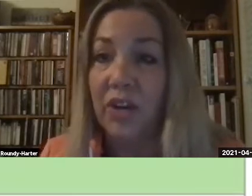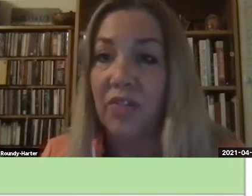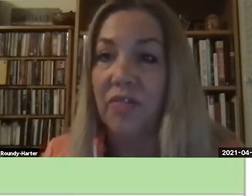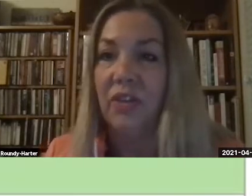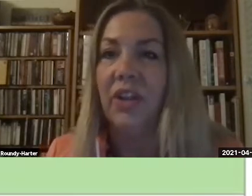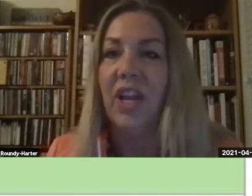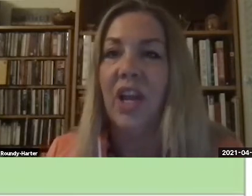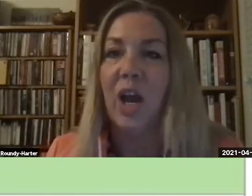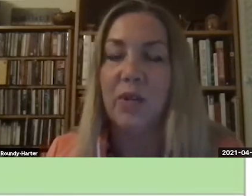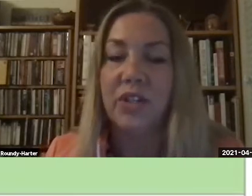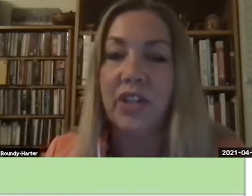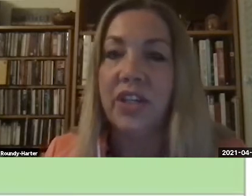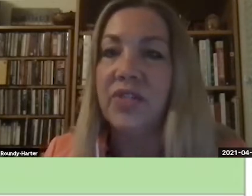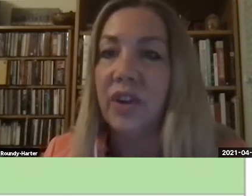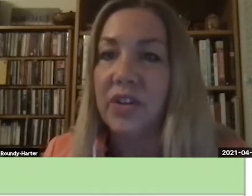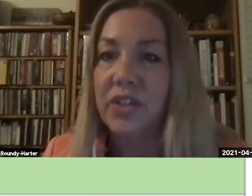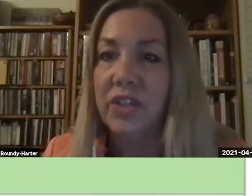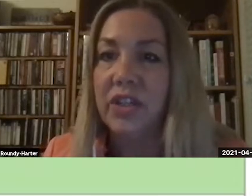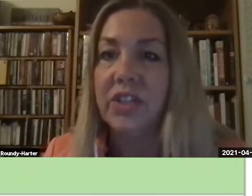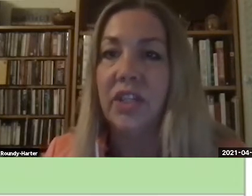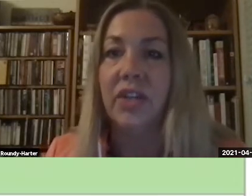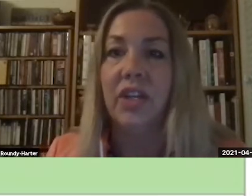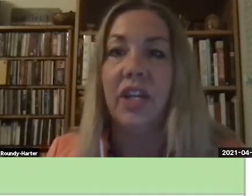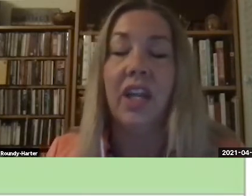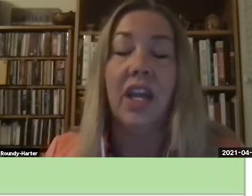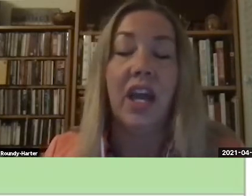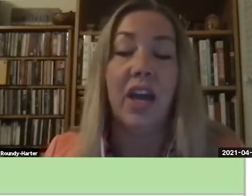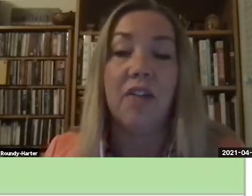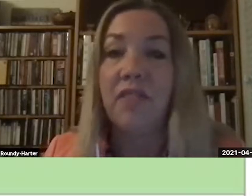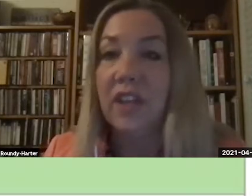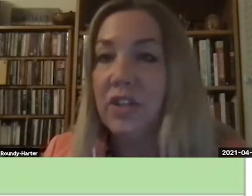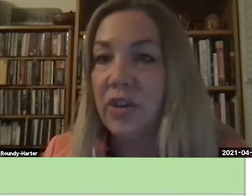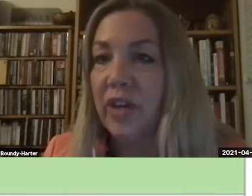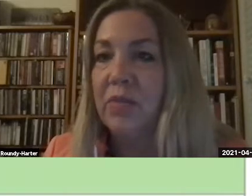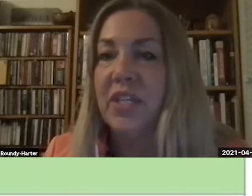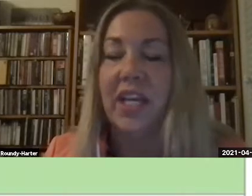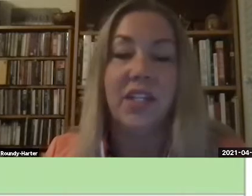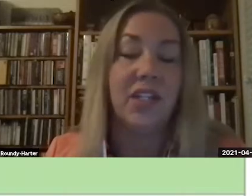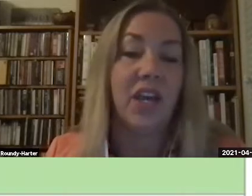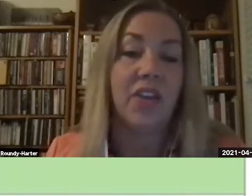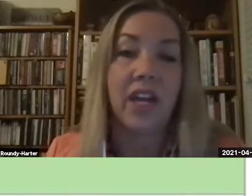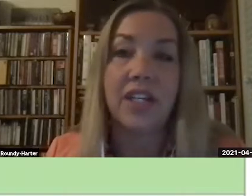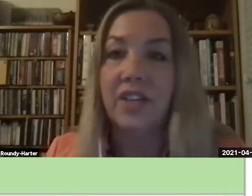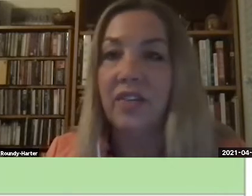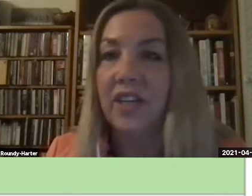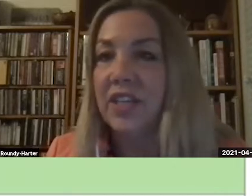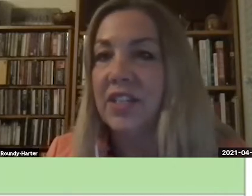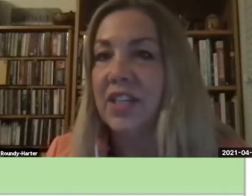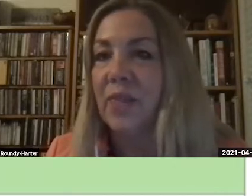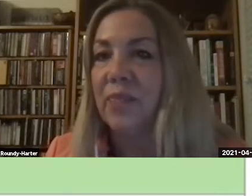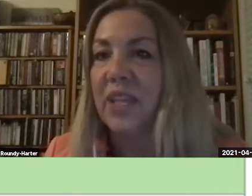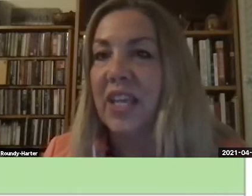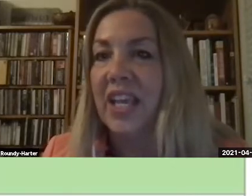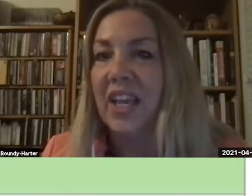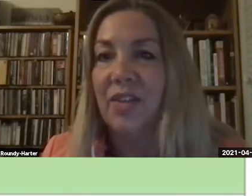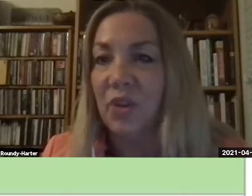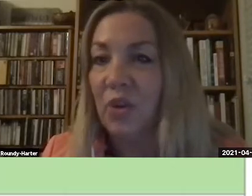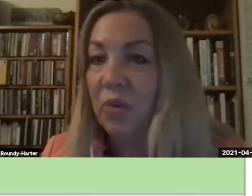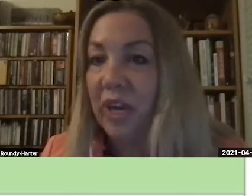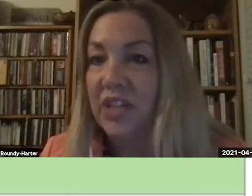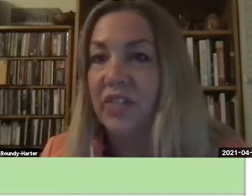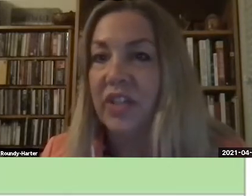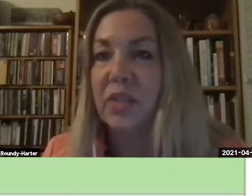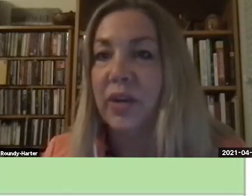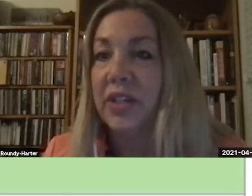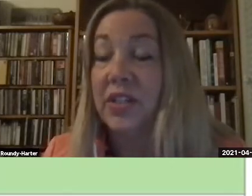really wonderful opportunities for our students, including field trips and other activities. There's a